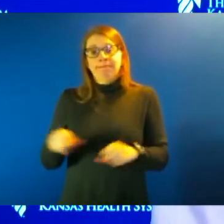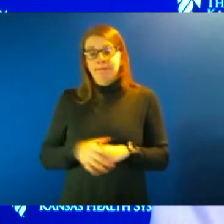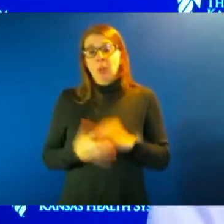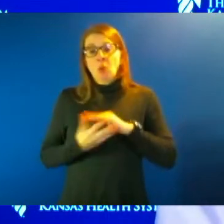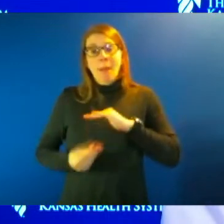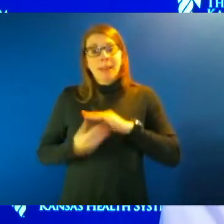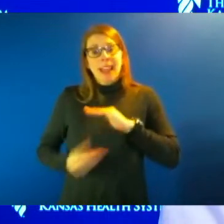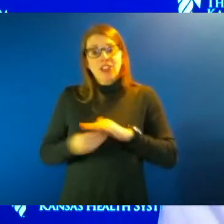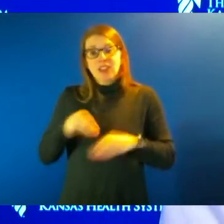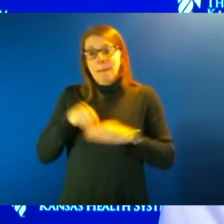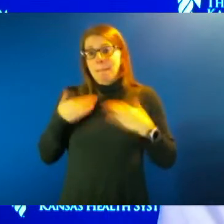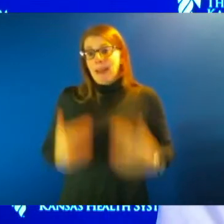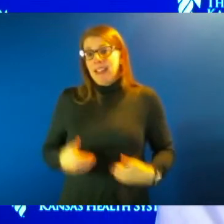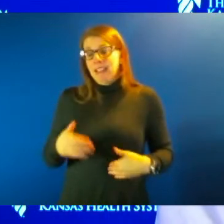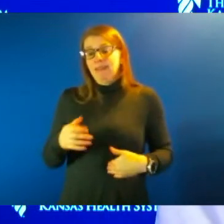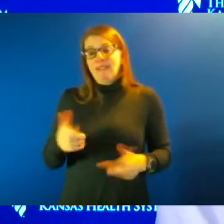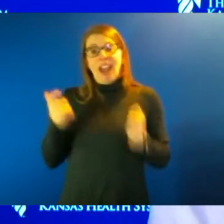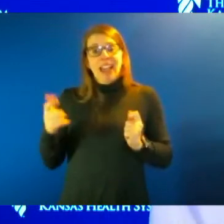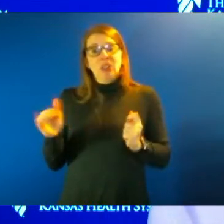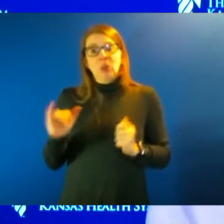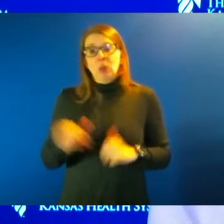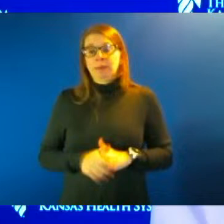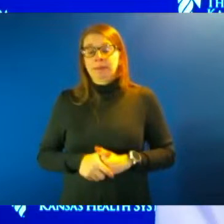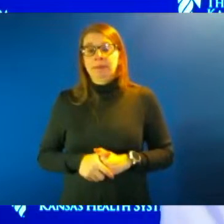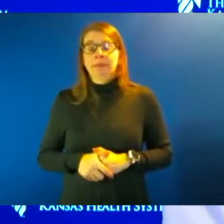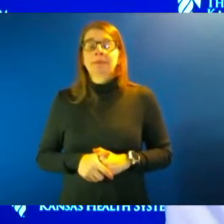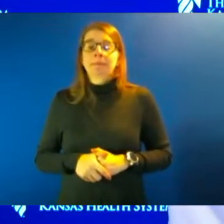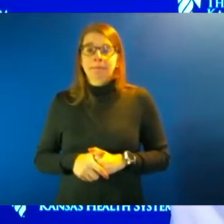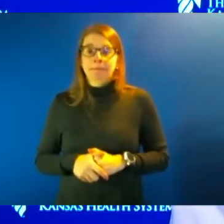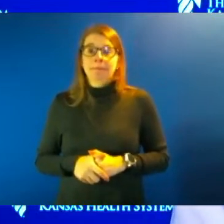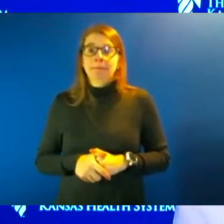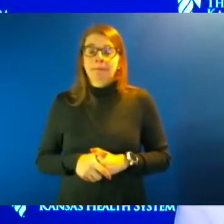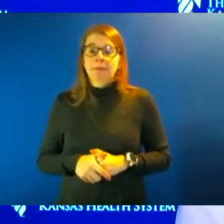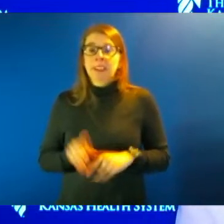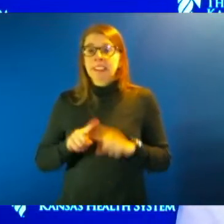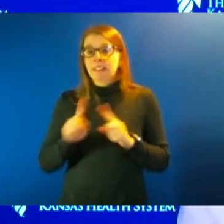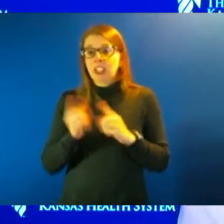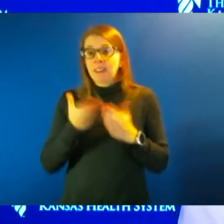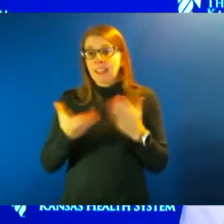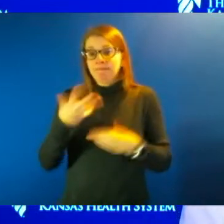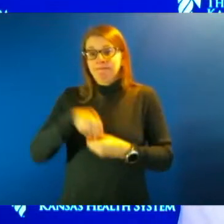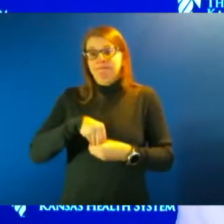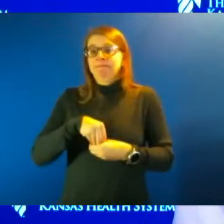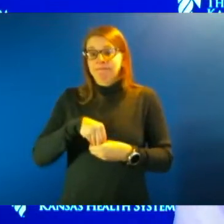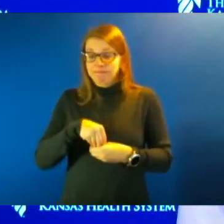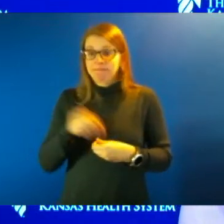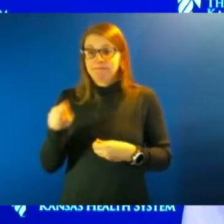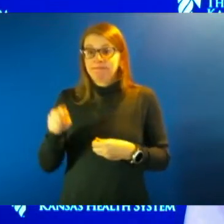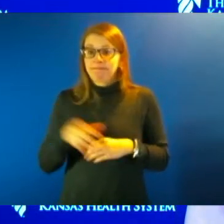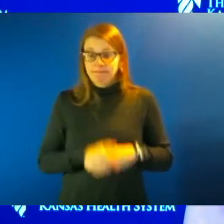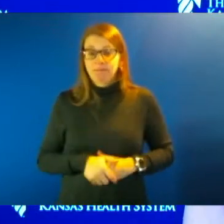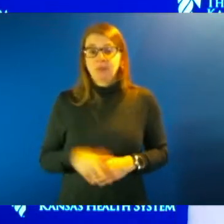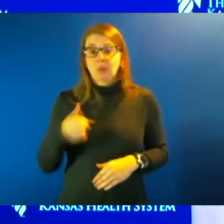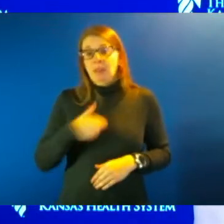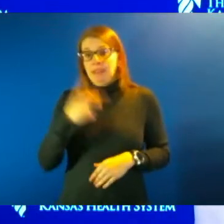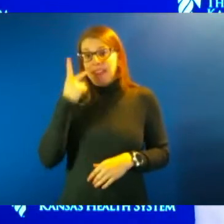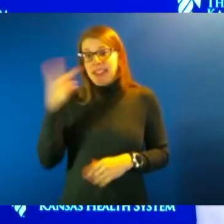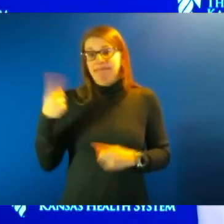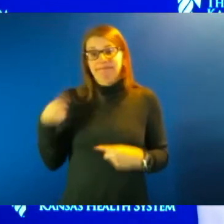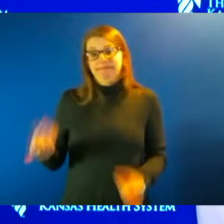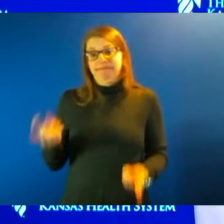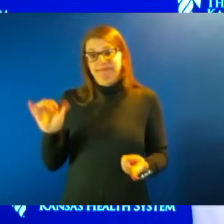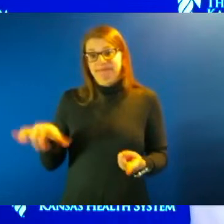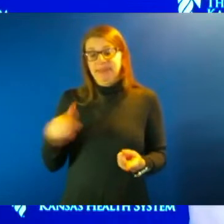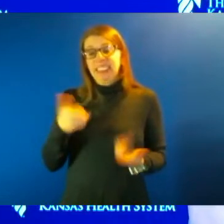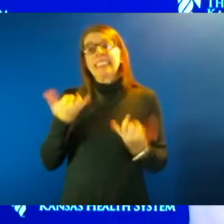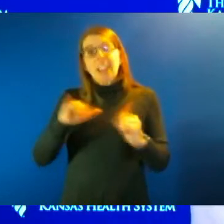even quicker and better. So I mean, there's a number of different things, and that is what we have seen. We're still learning more about